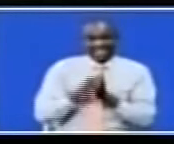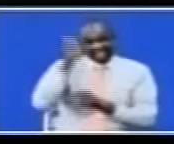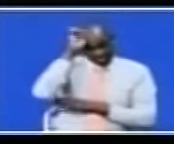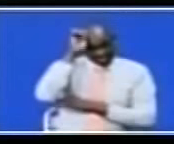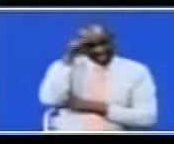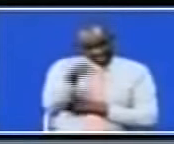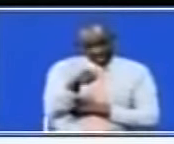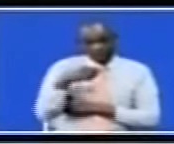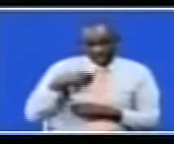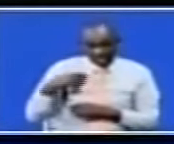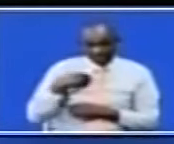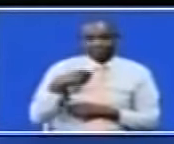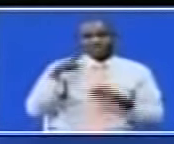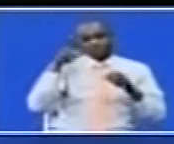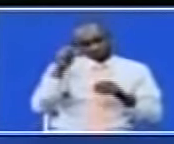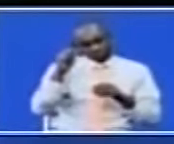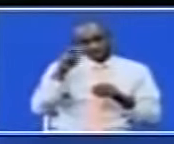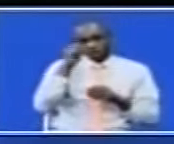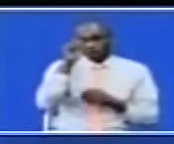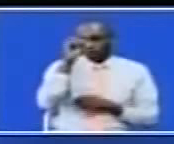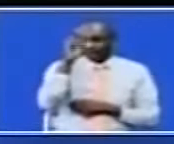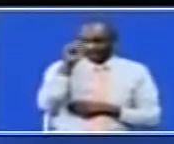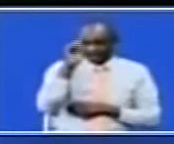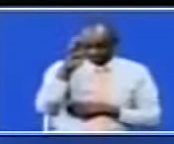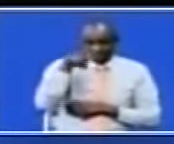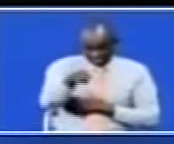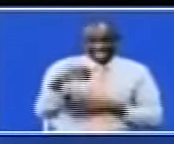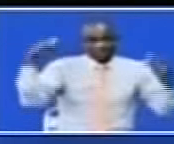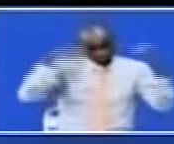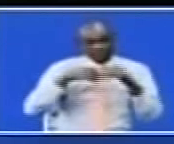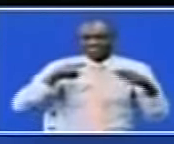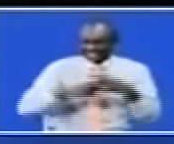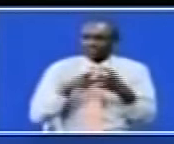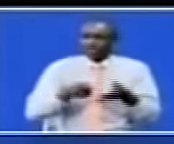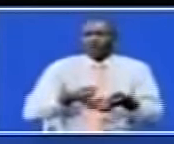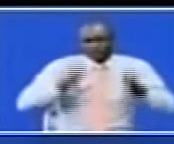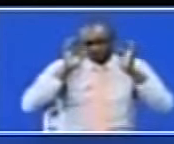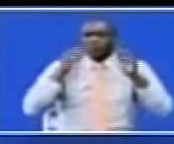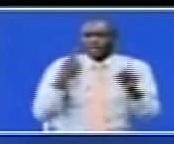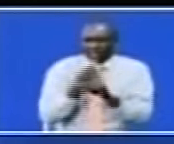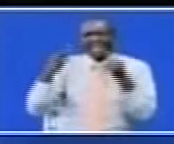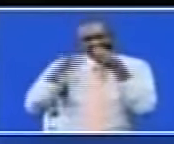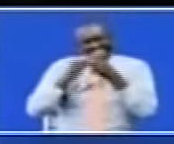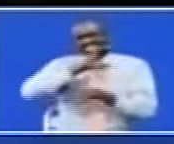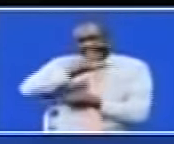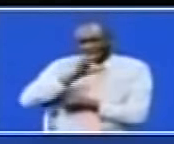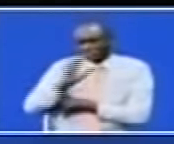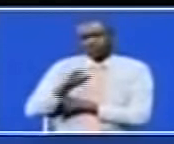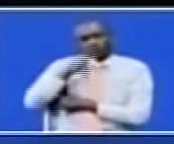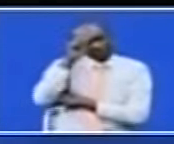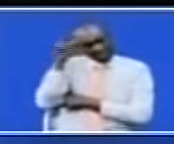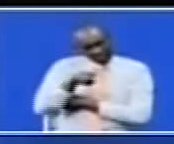the NOREB, North Rift Economic Bloc, started today officially, bringing together 8 counties of the North Rift